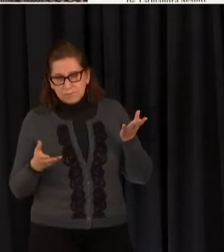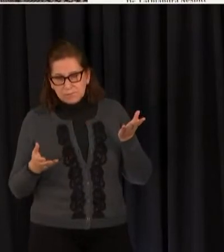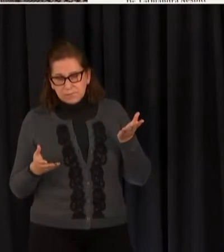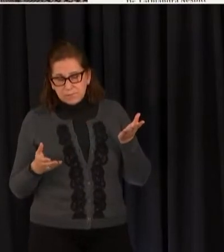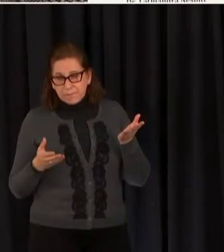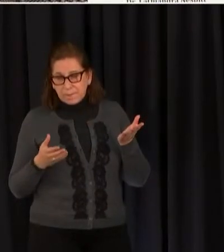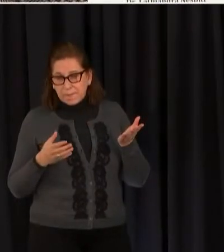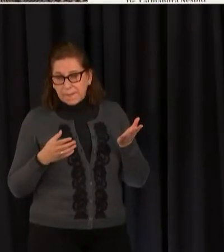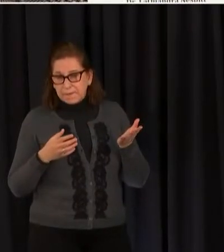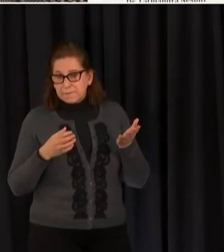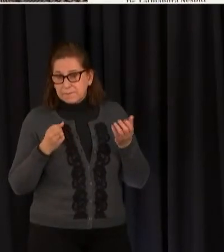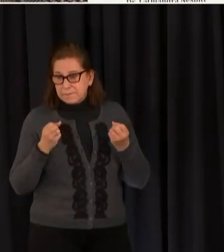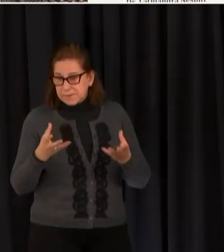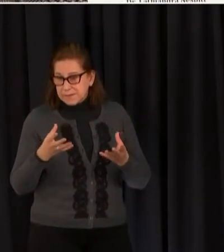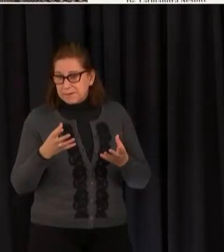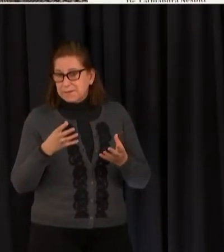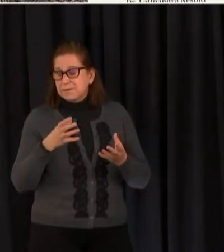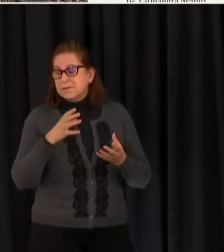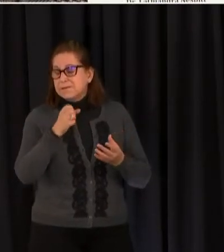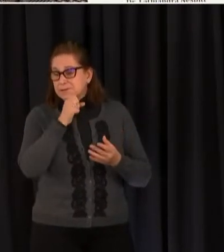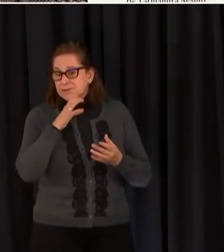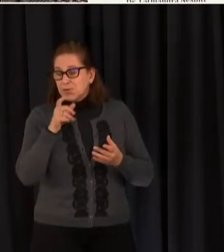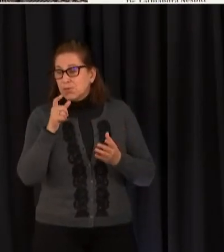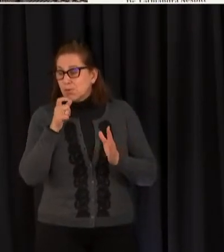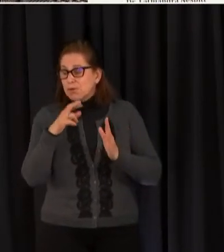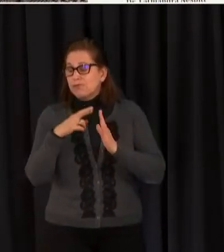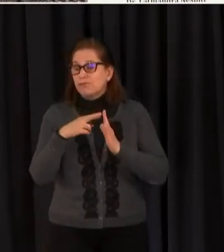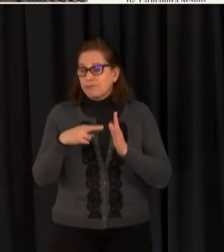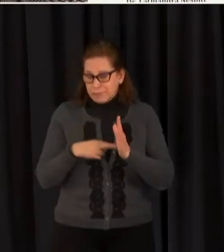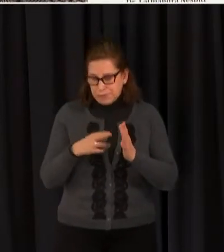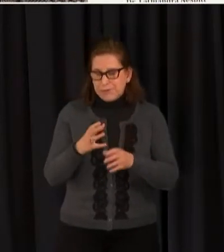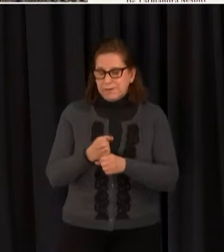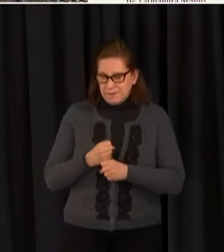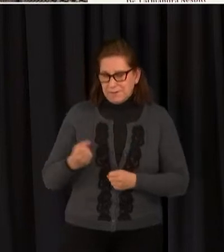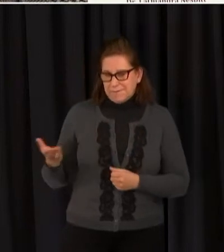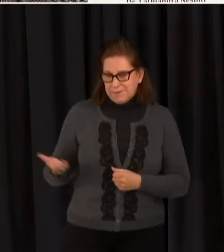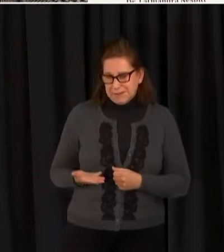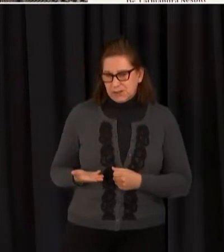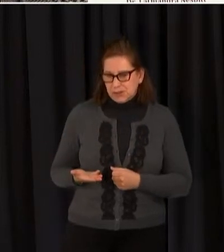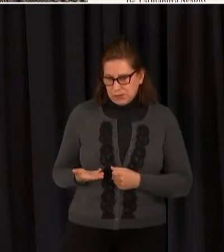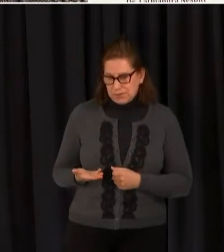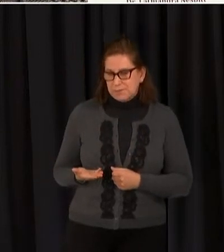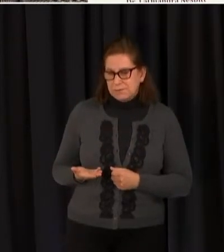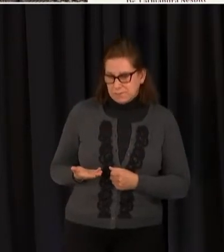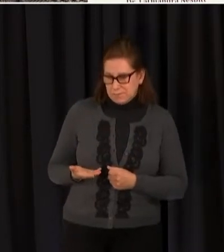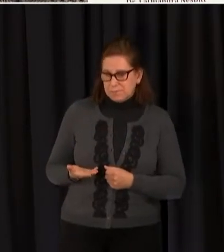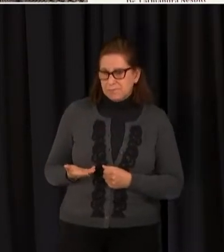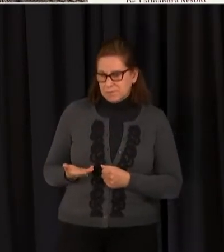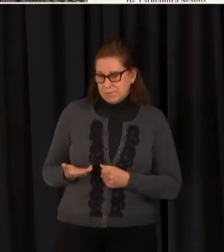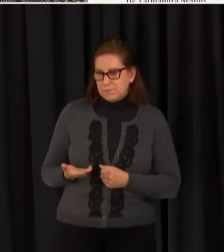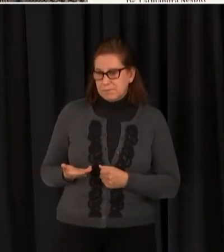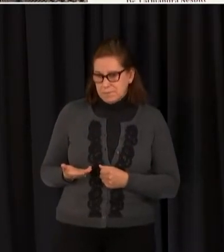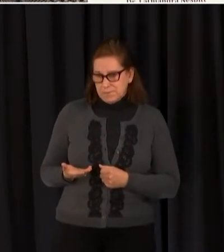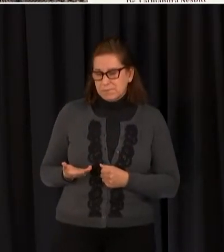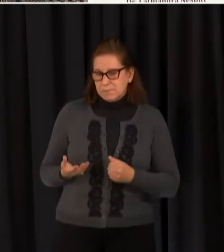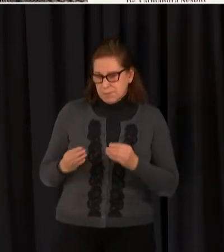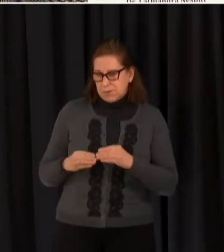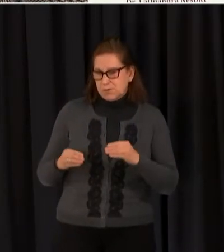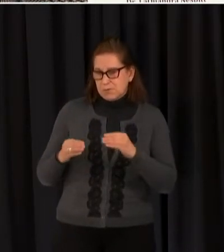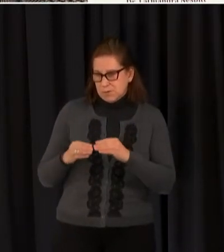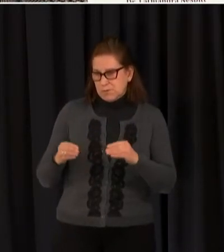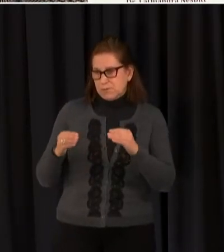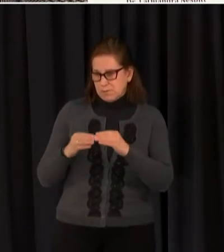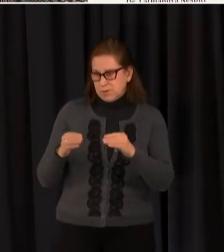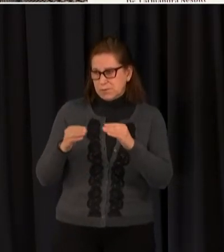registered received an invitation for a vaccine. What we expect is that as the process matures, more people will